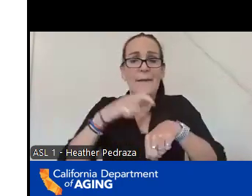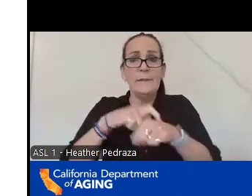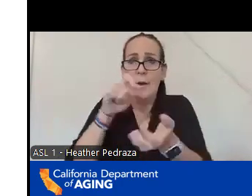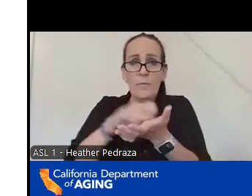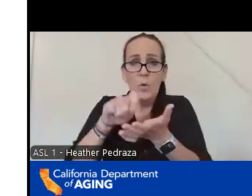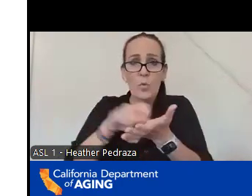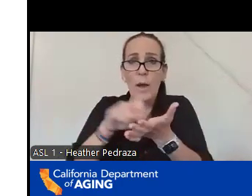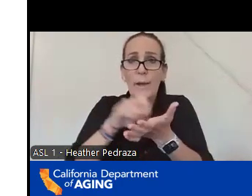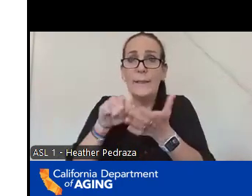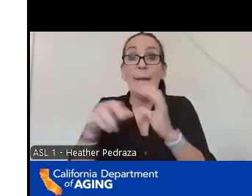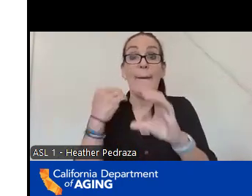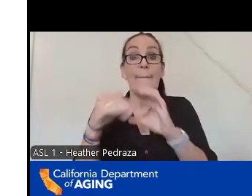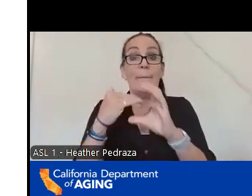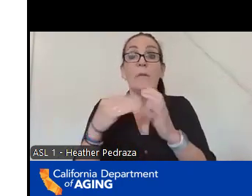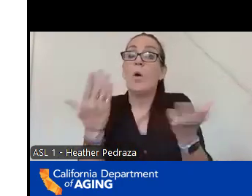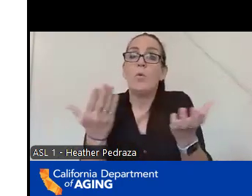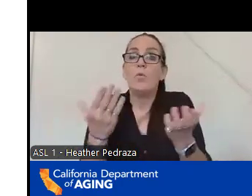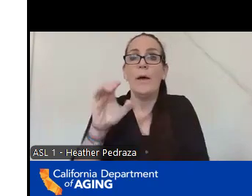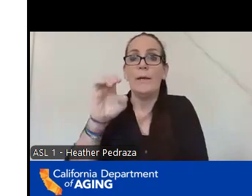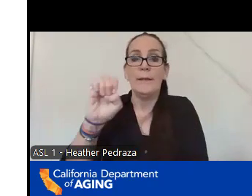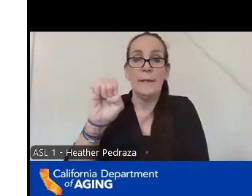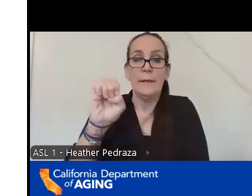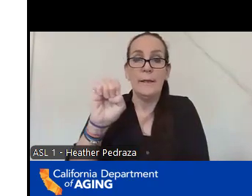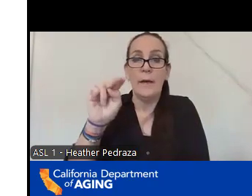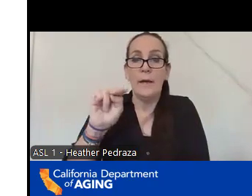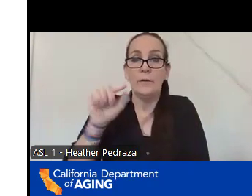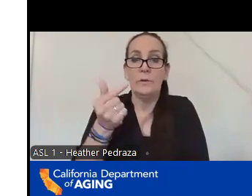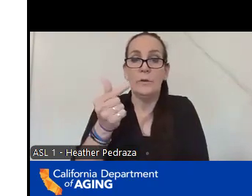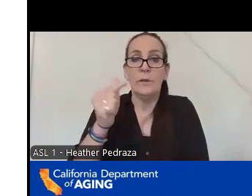Engage email box at engage,